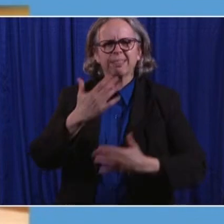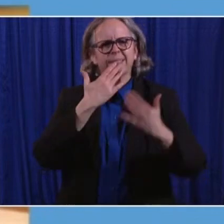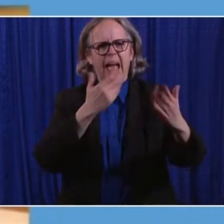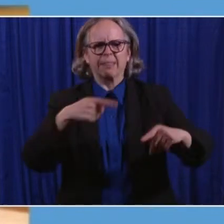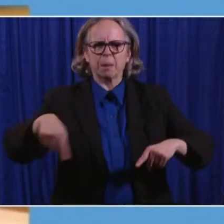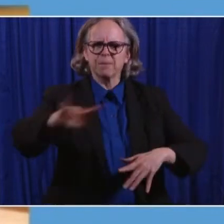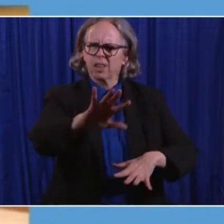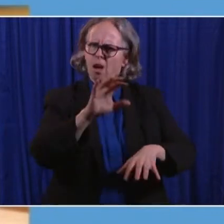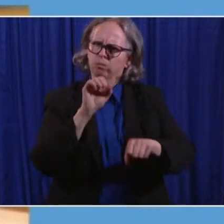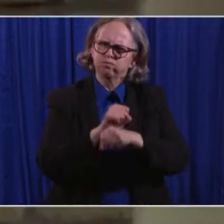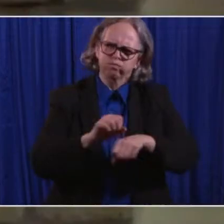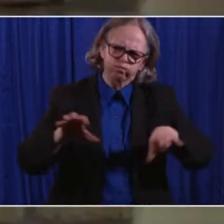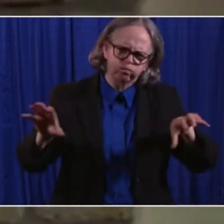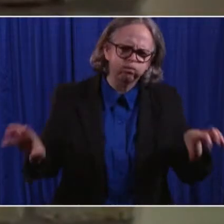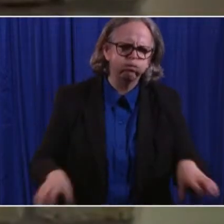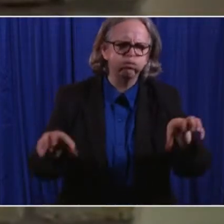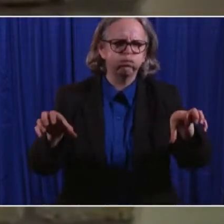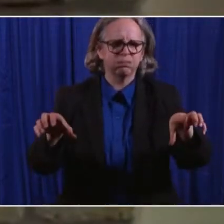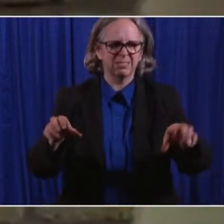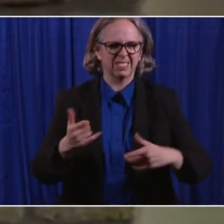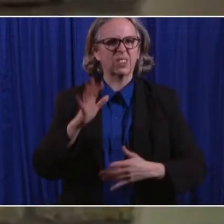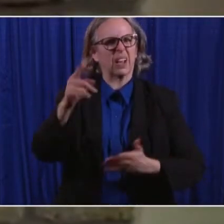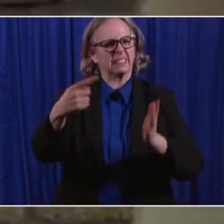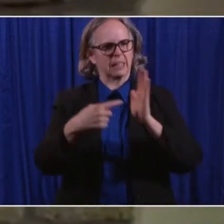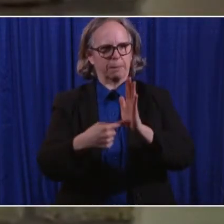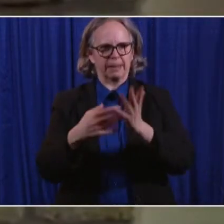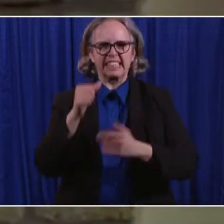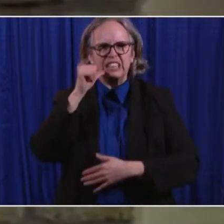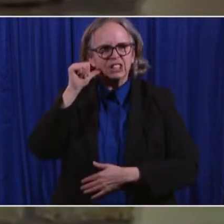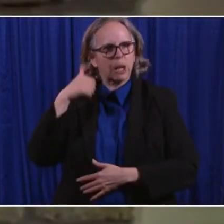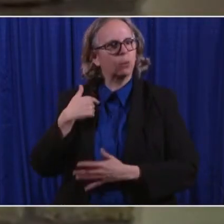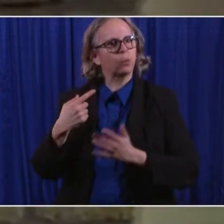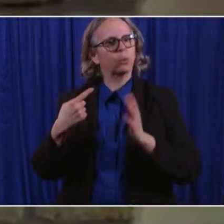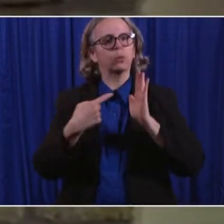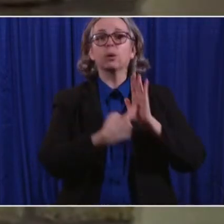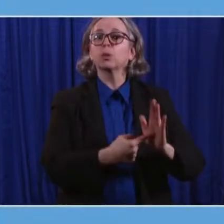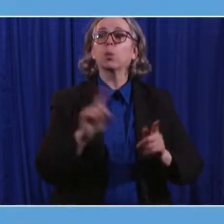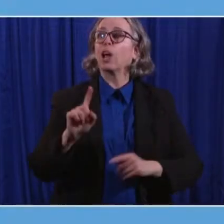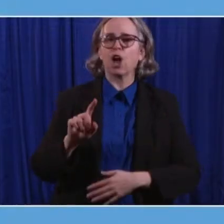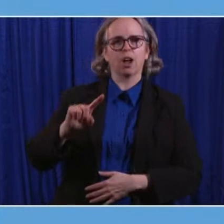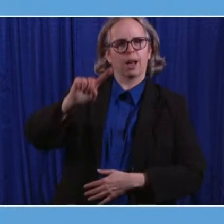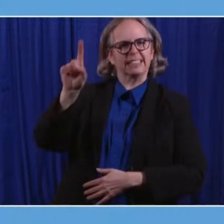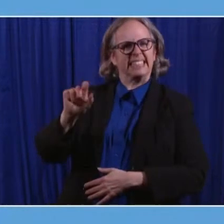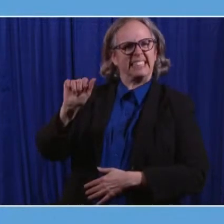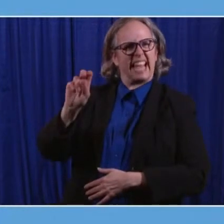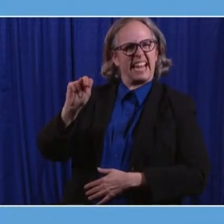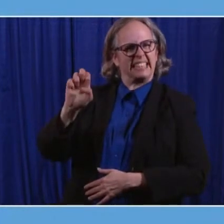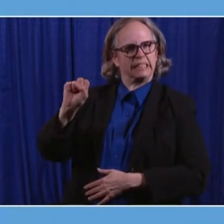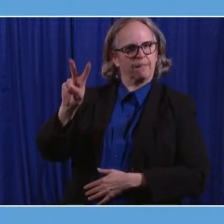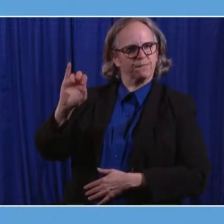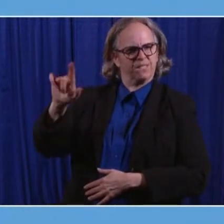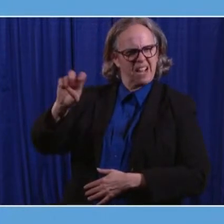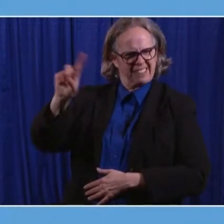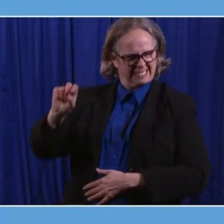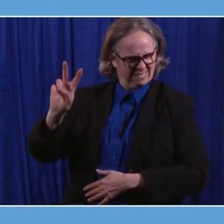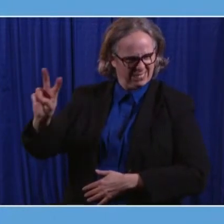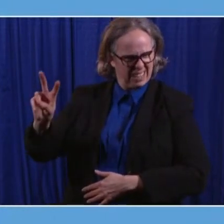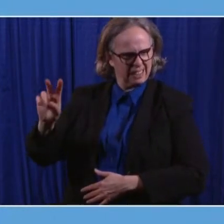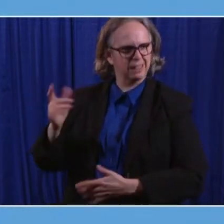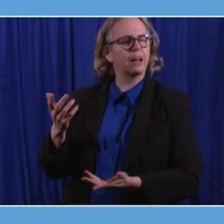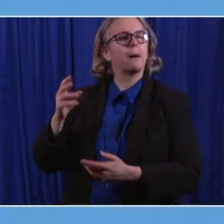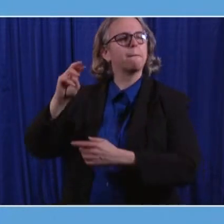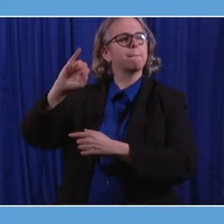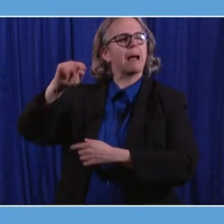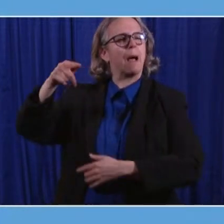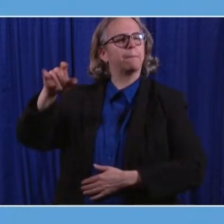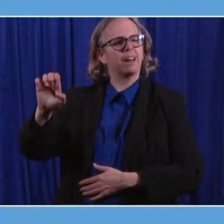In Zanesville, yesterday, I was in Zanesville at the Maple Terrace Metropolitan Housing Authority, high rise for older